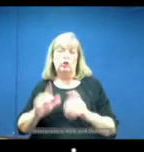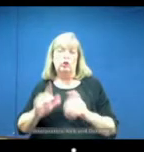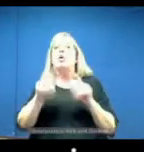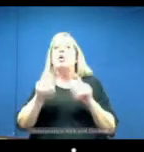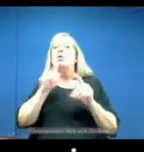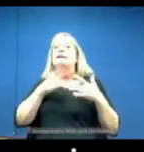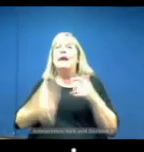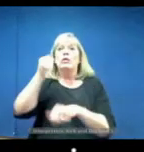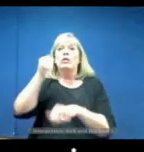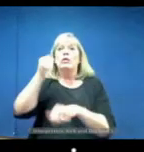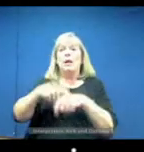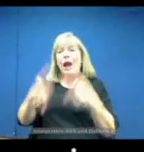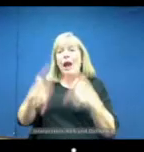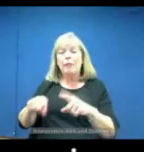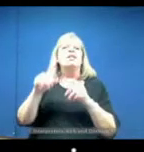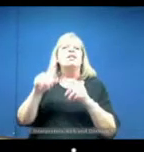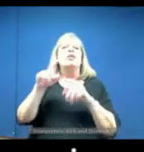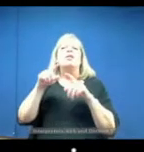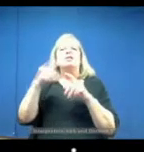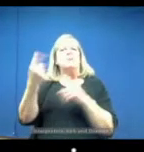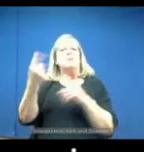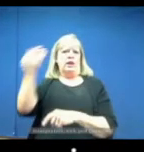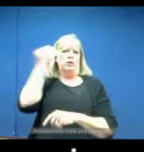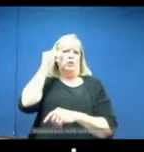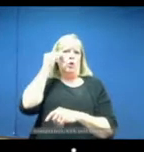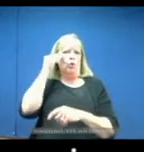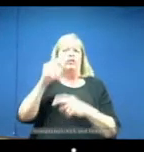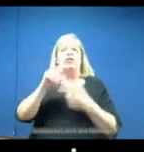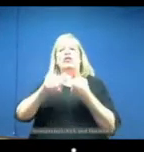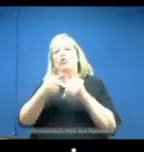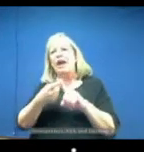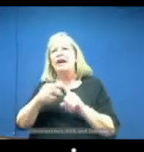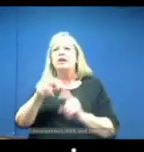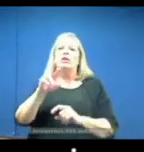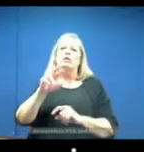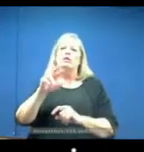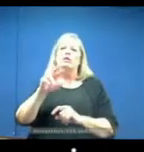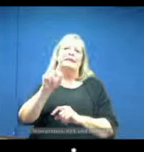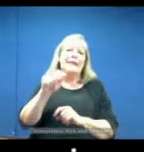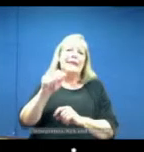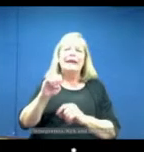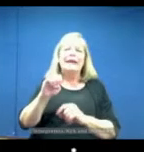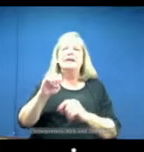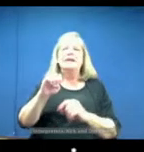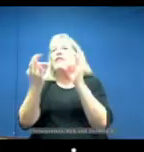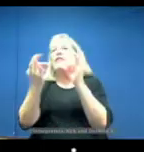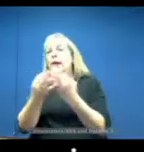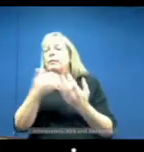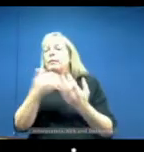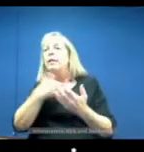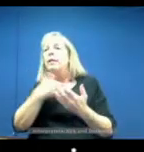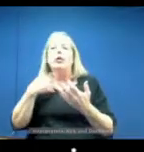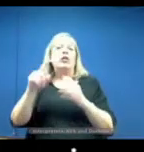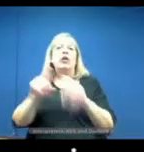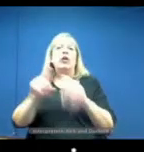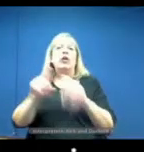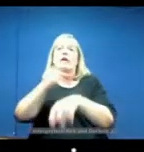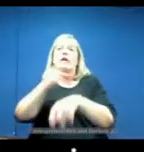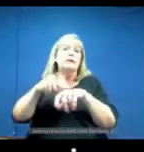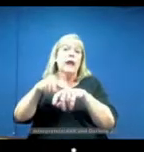it's a friend or a relative or an acquaintance, or even a longtime partner or spouse.